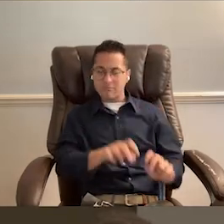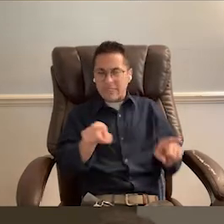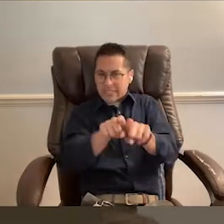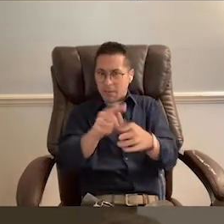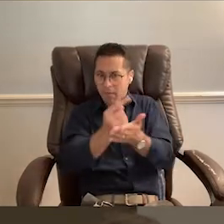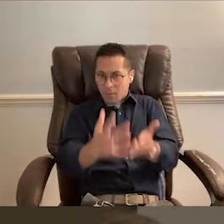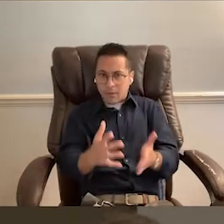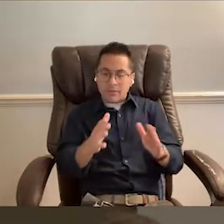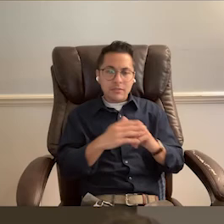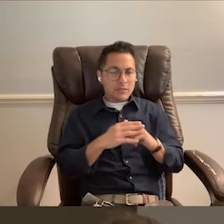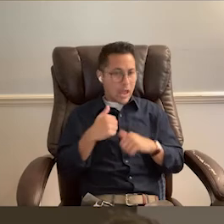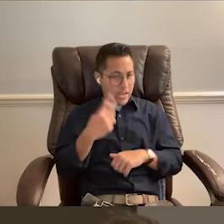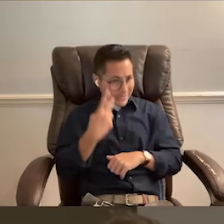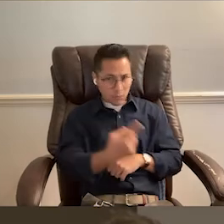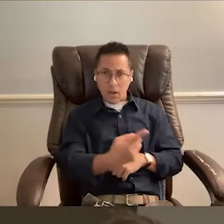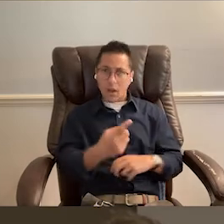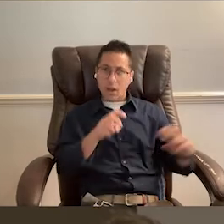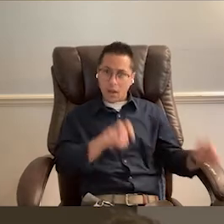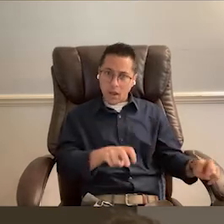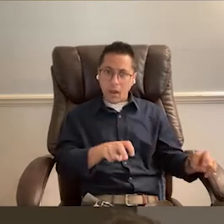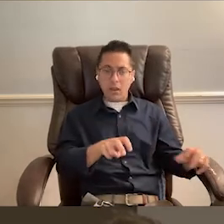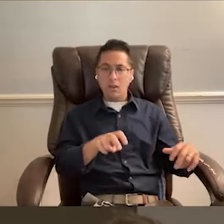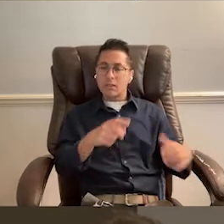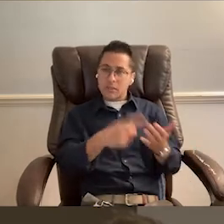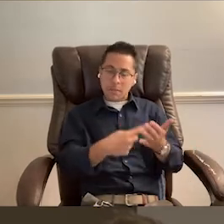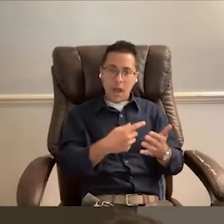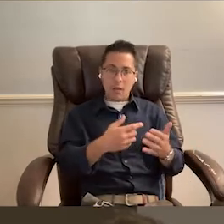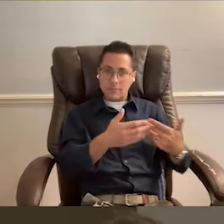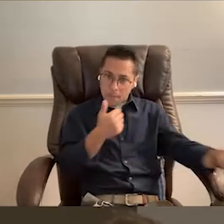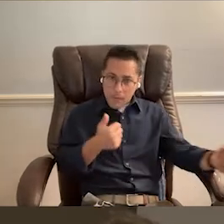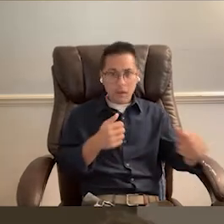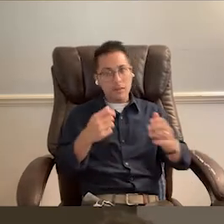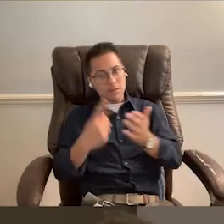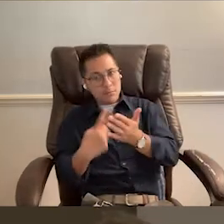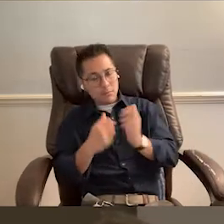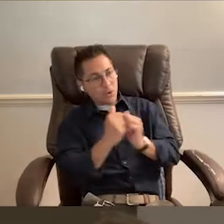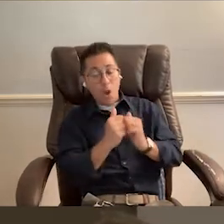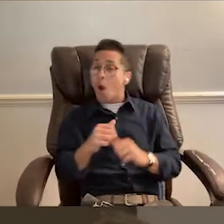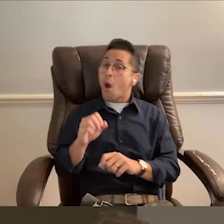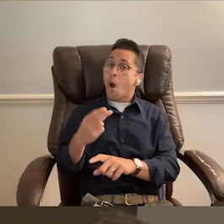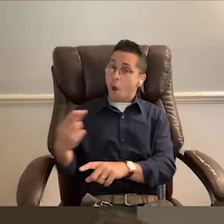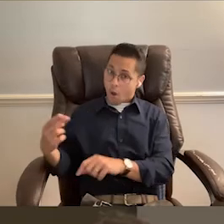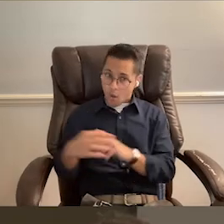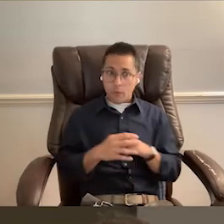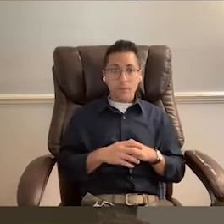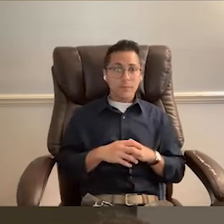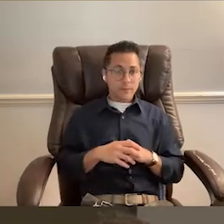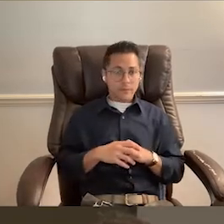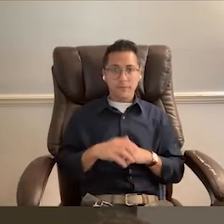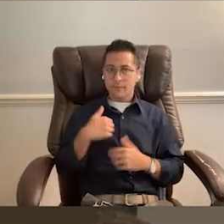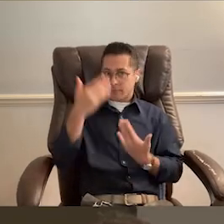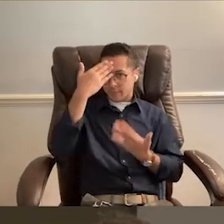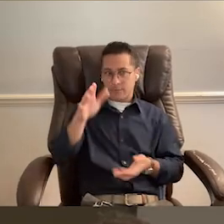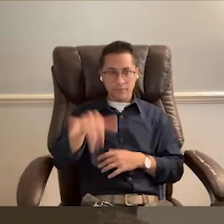We see a therapist jointly. So I see a therapist, it's the same therapist. I see one, she sees the same one, and then we see them jointly